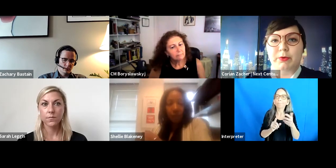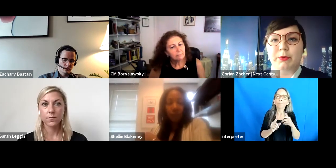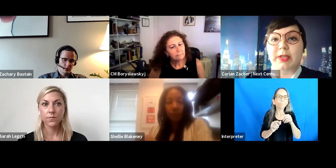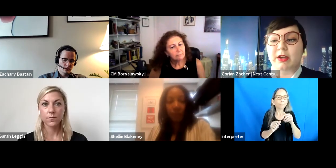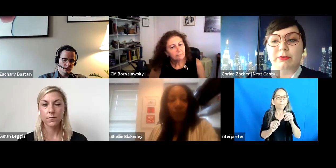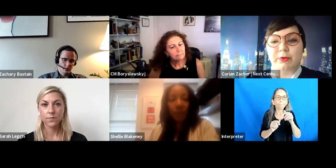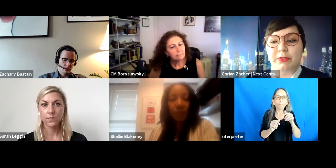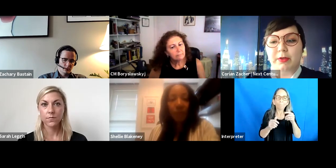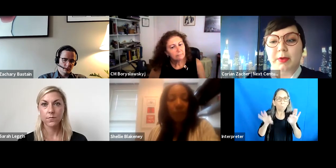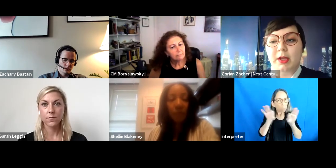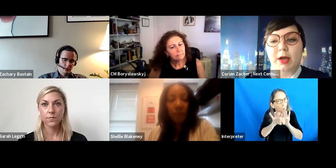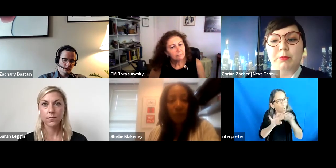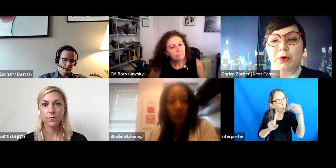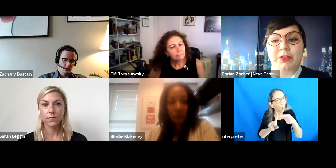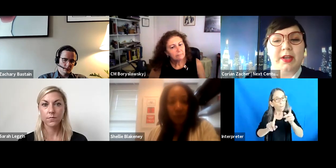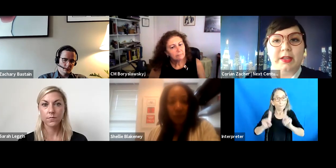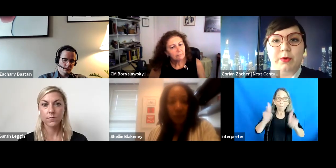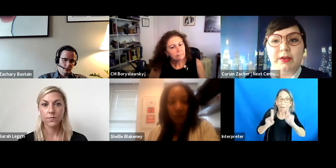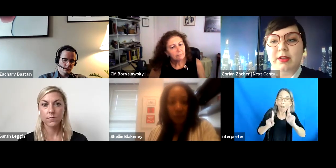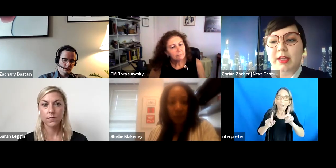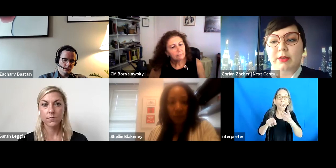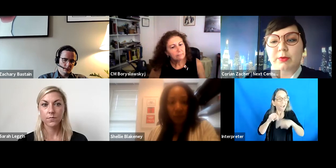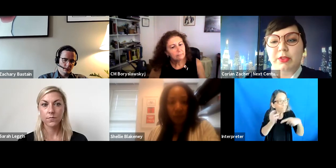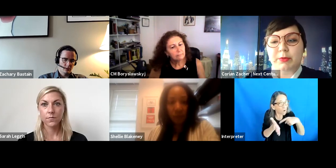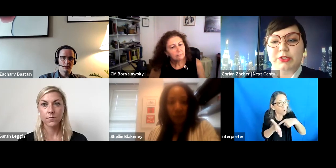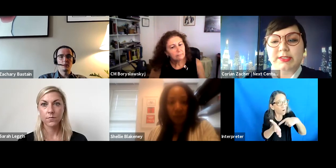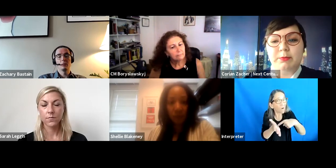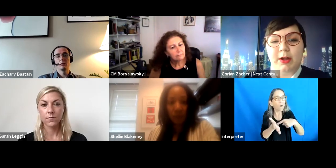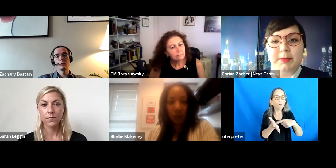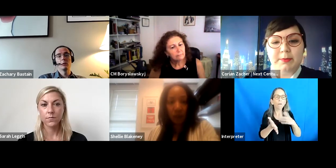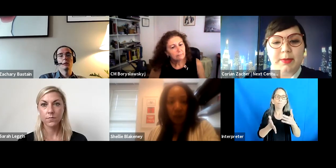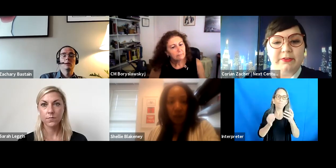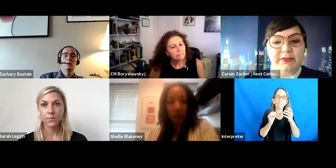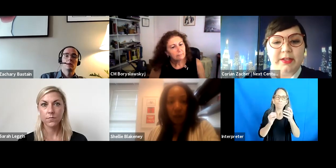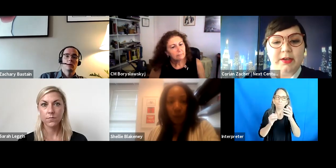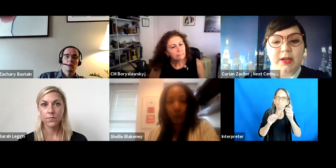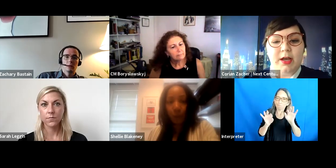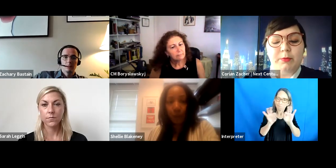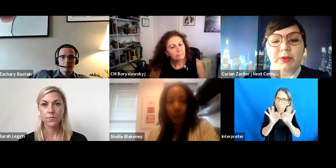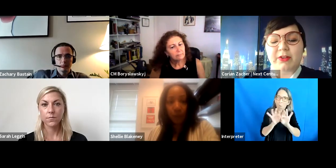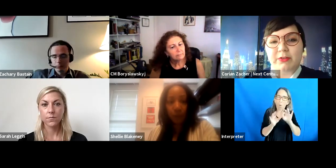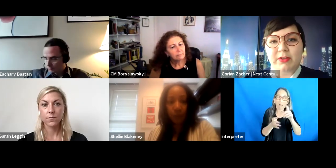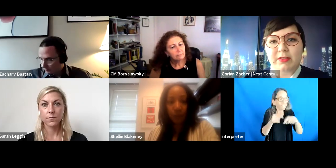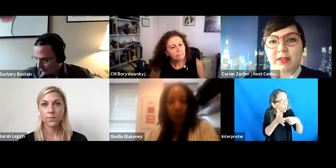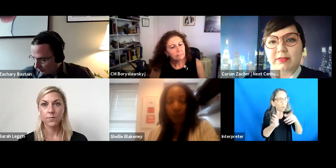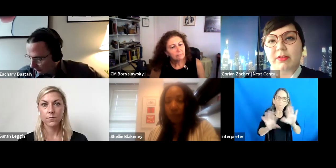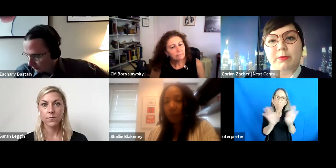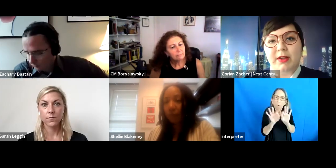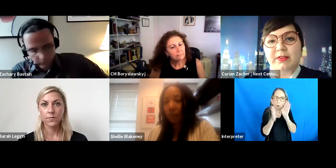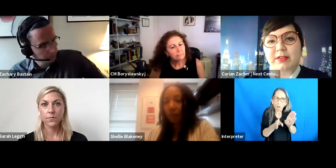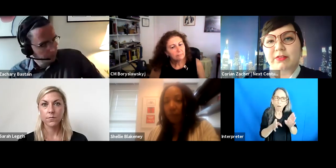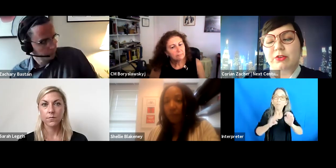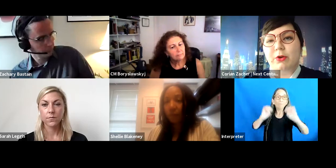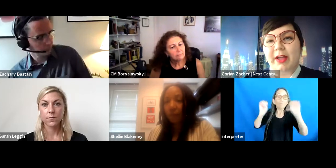to the people who can't afford them more than anyone. And with the emergency broadband benefit, we've also seen that